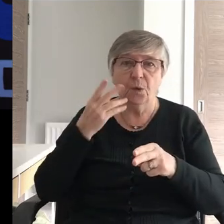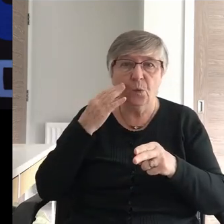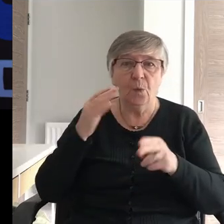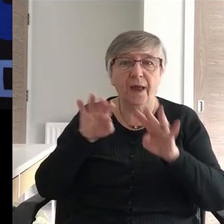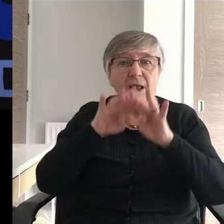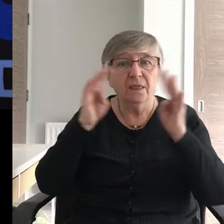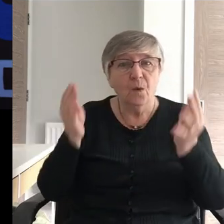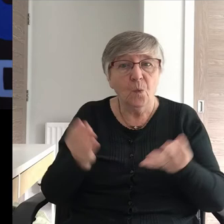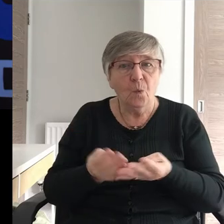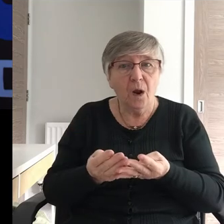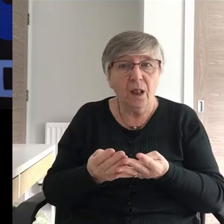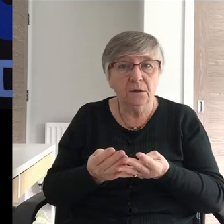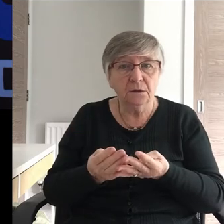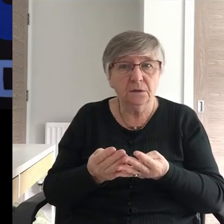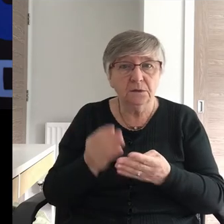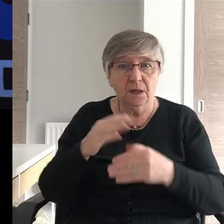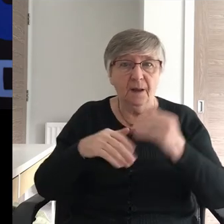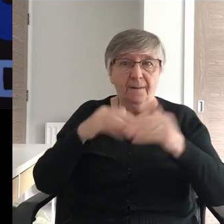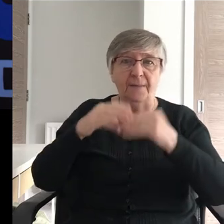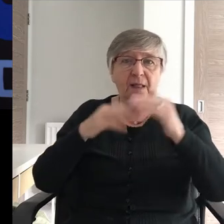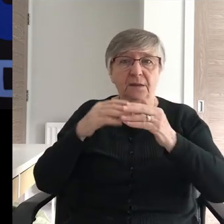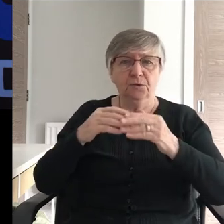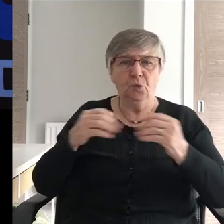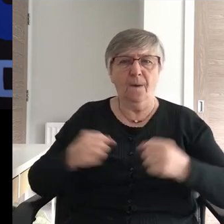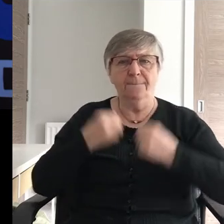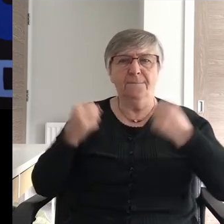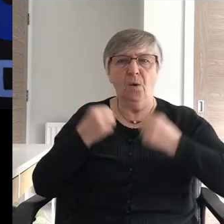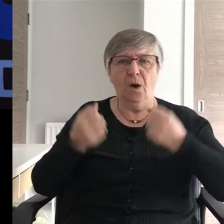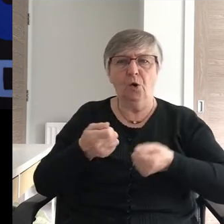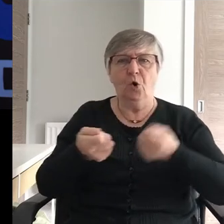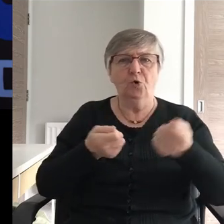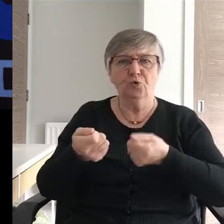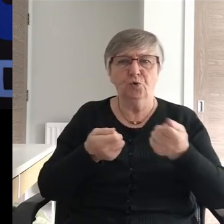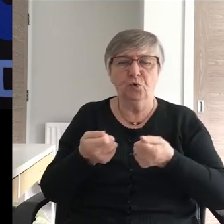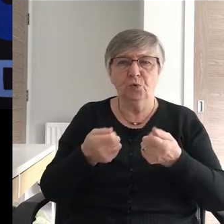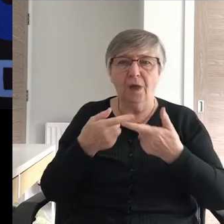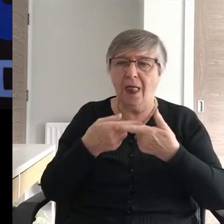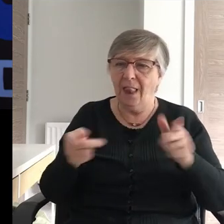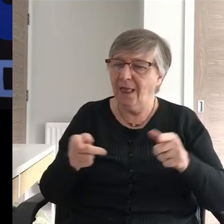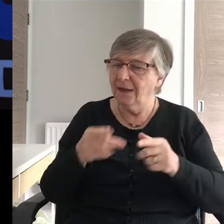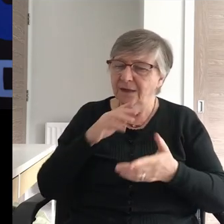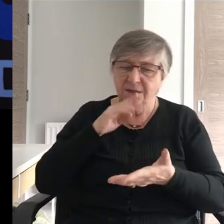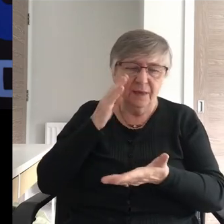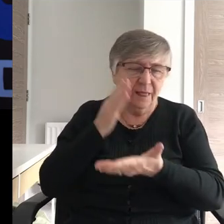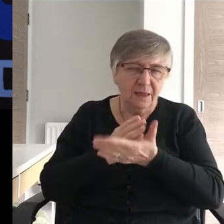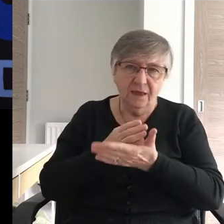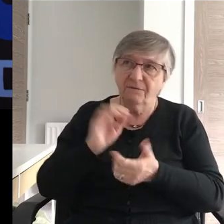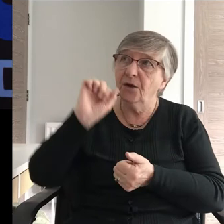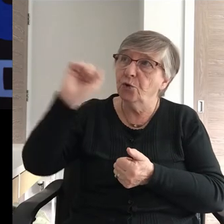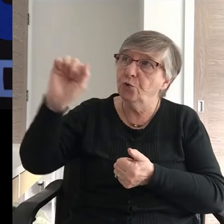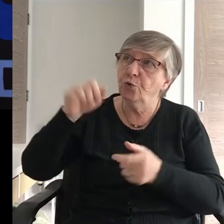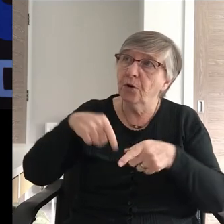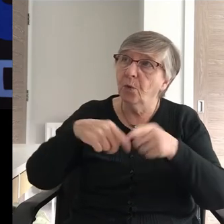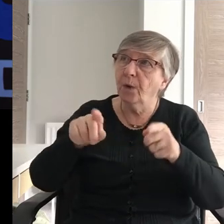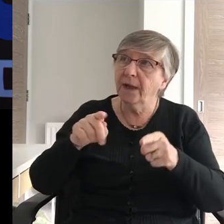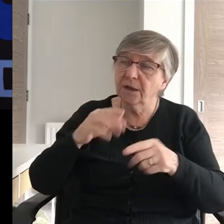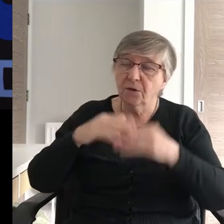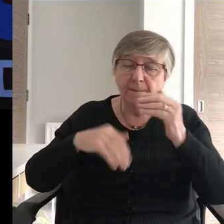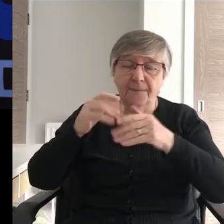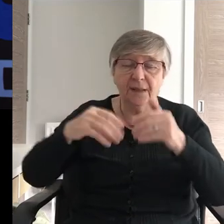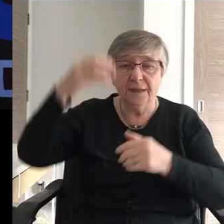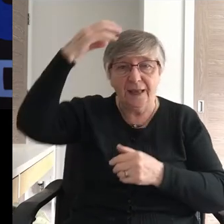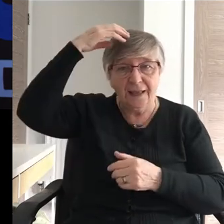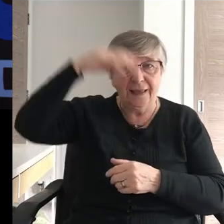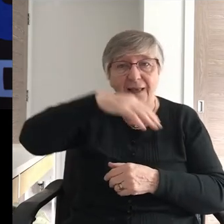world builds success on power and control, let us believe in your ways of building a kingdom of righteousness and